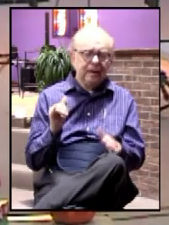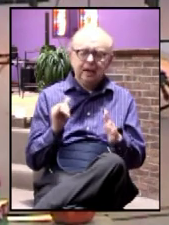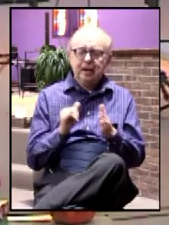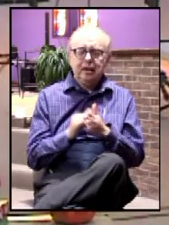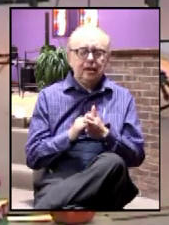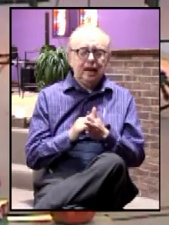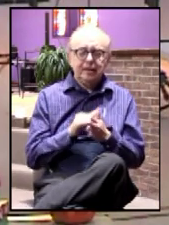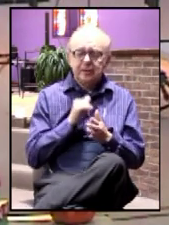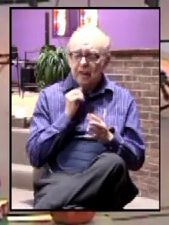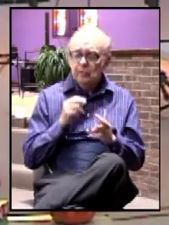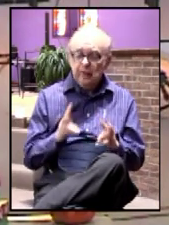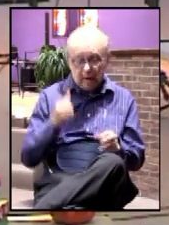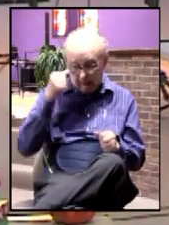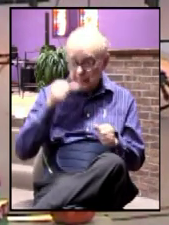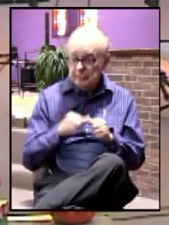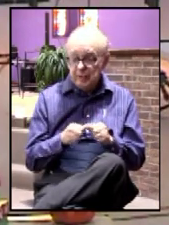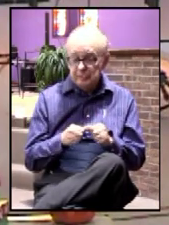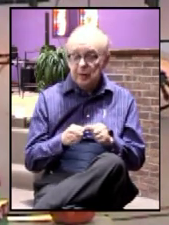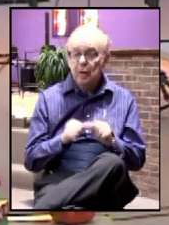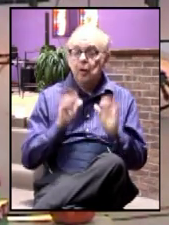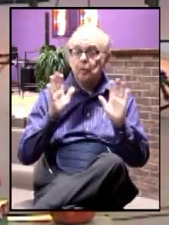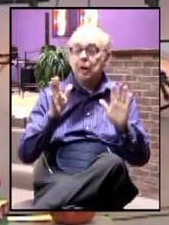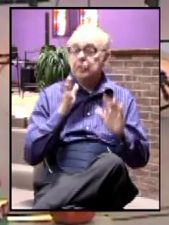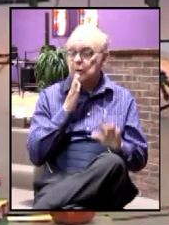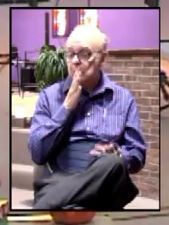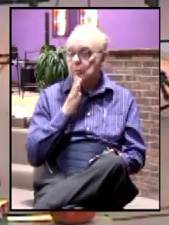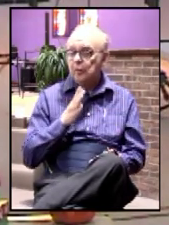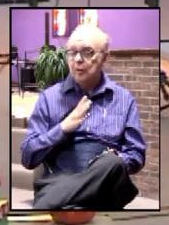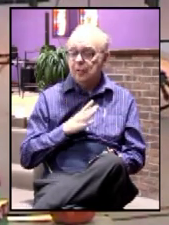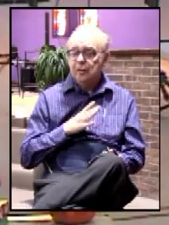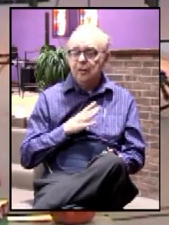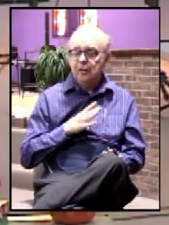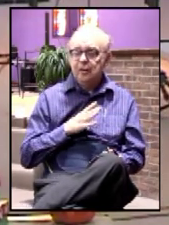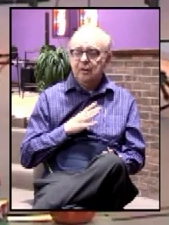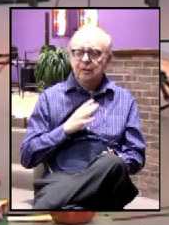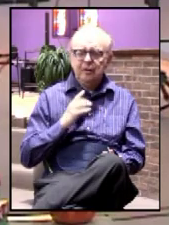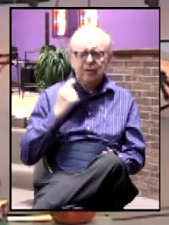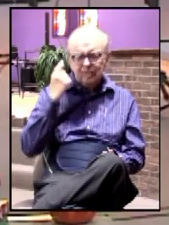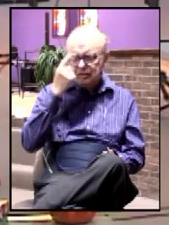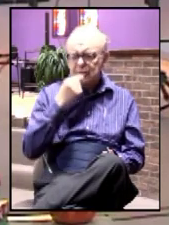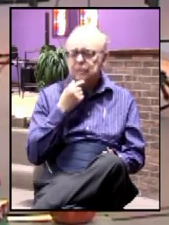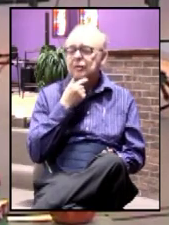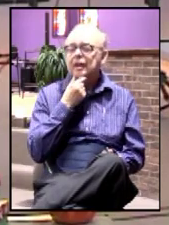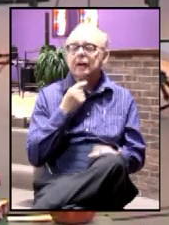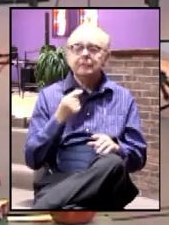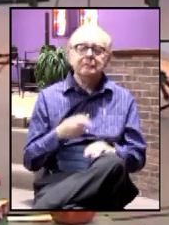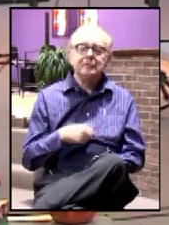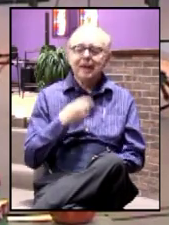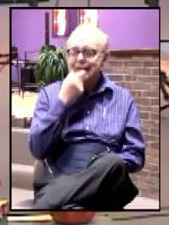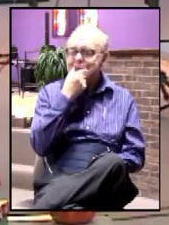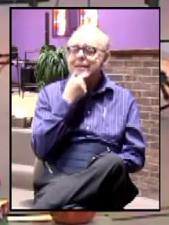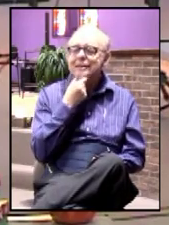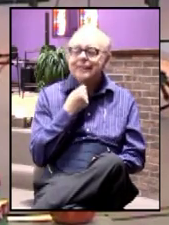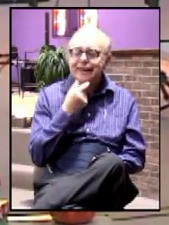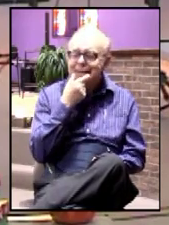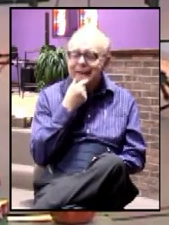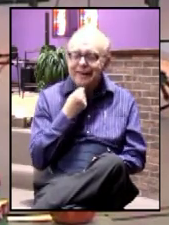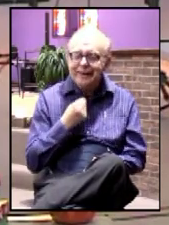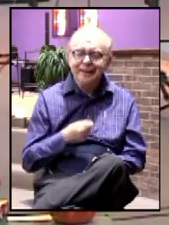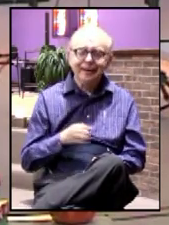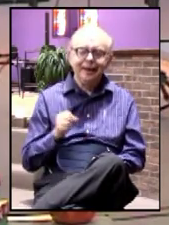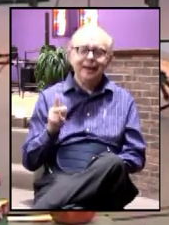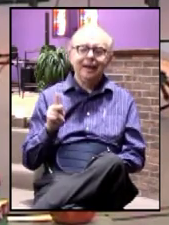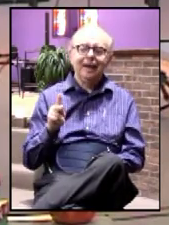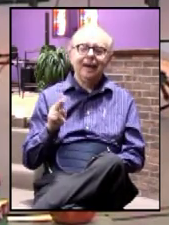that is not the way I remember her. She looked so skinny. you know,